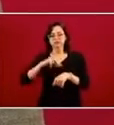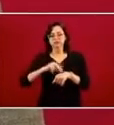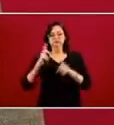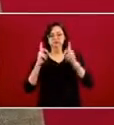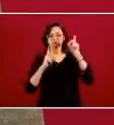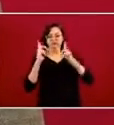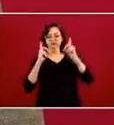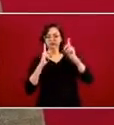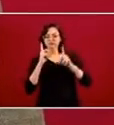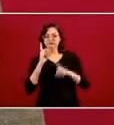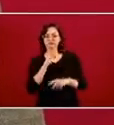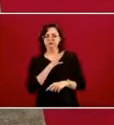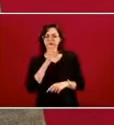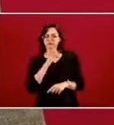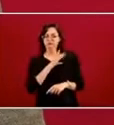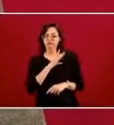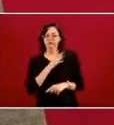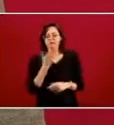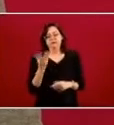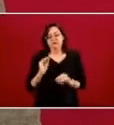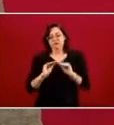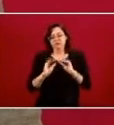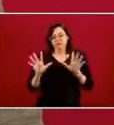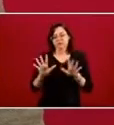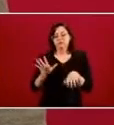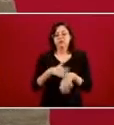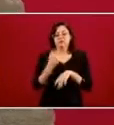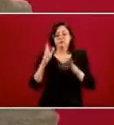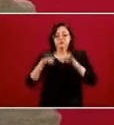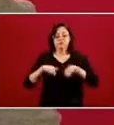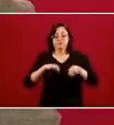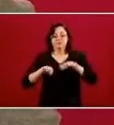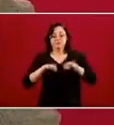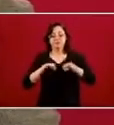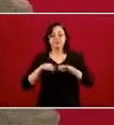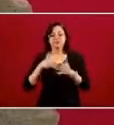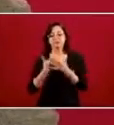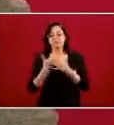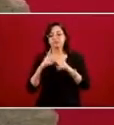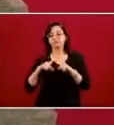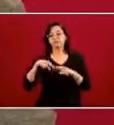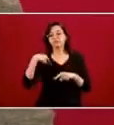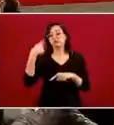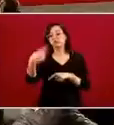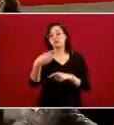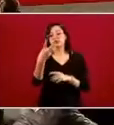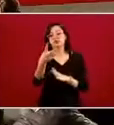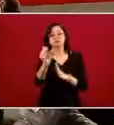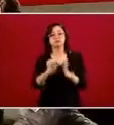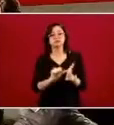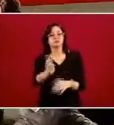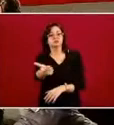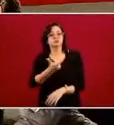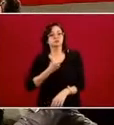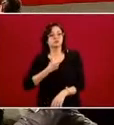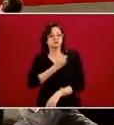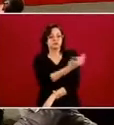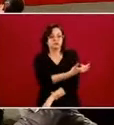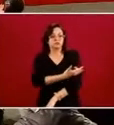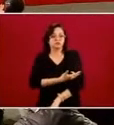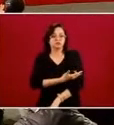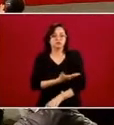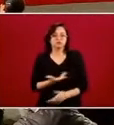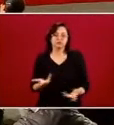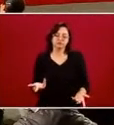why some colleagues had doubts and uncertainty was because, and it was very legitimate, because they would